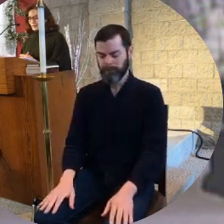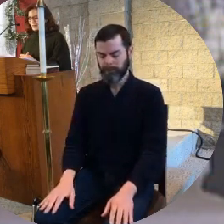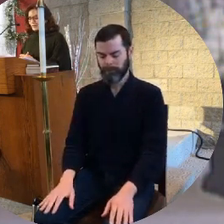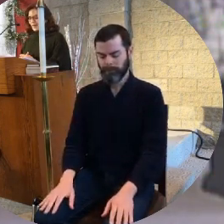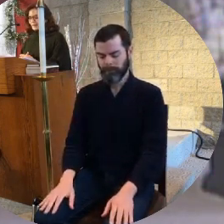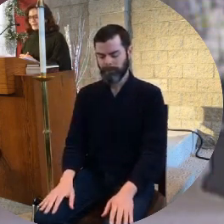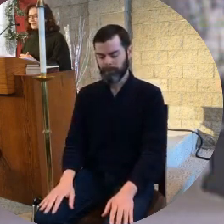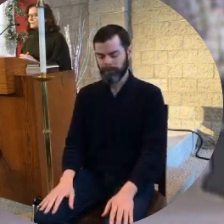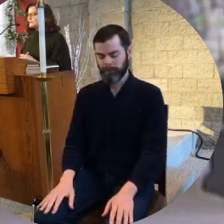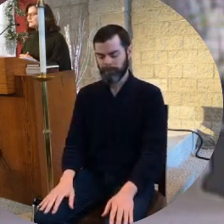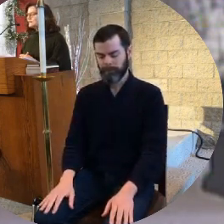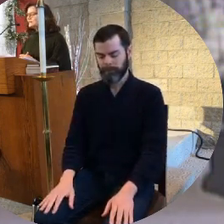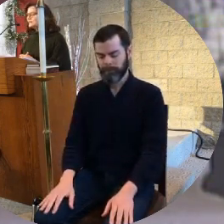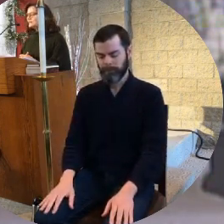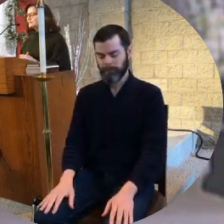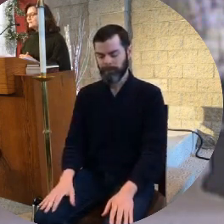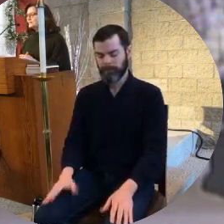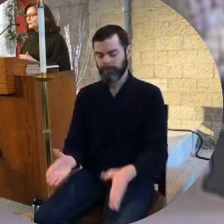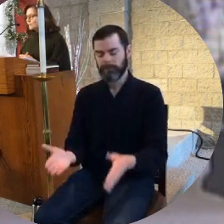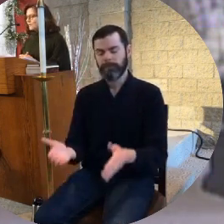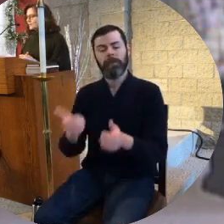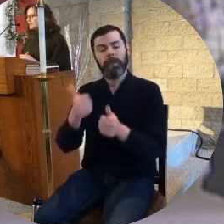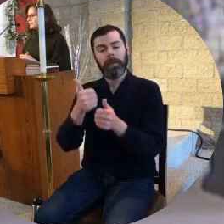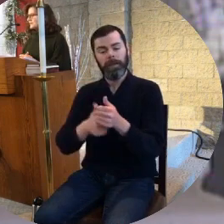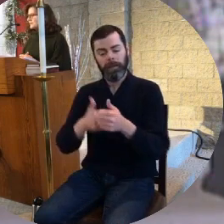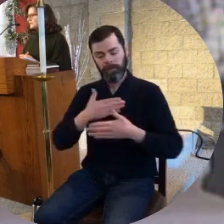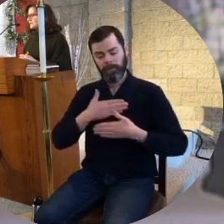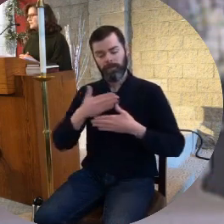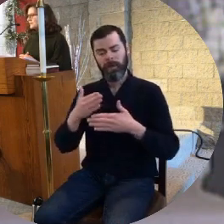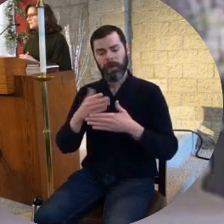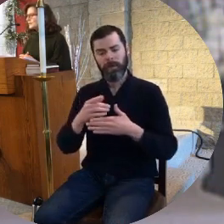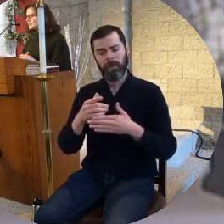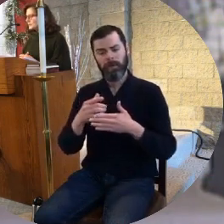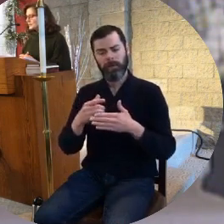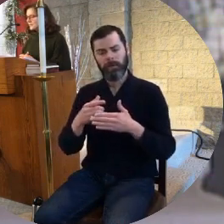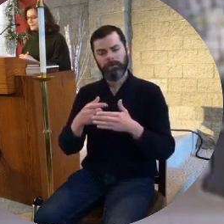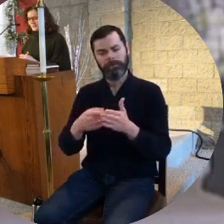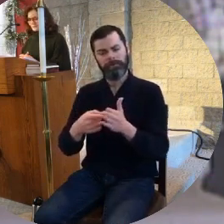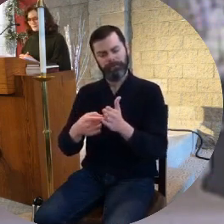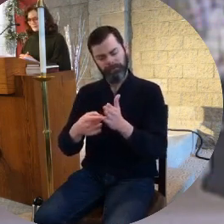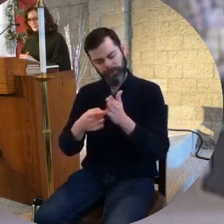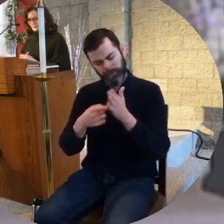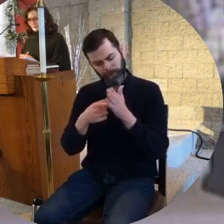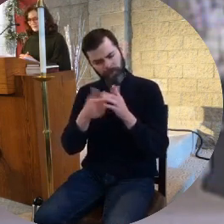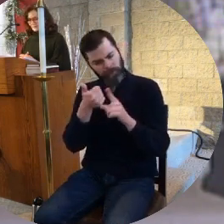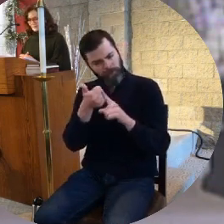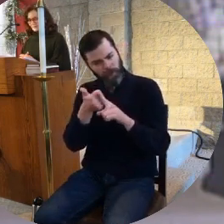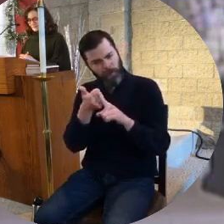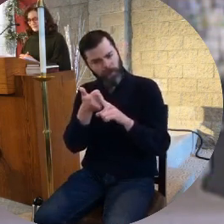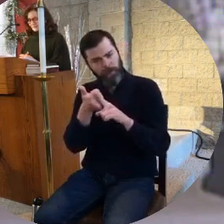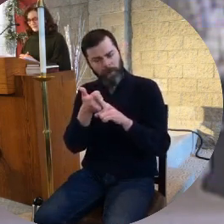Each breath guiding you to your oneness with spirit.